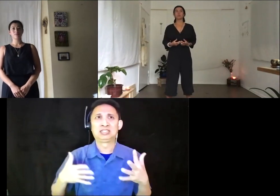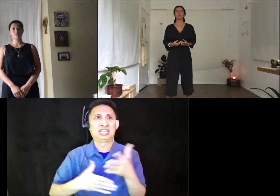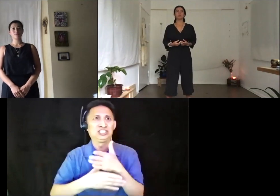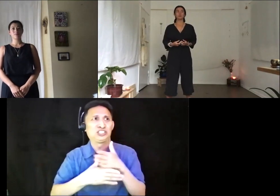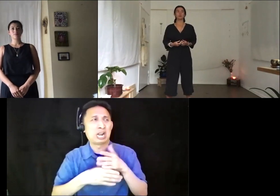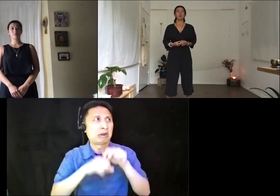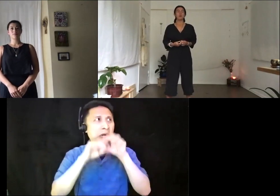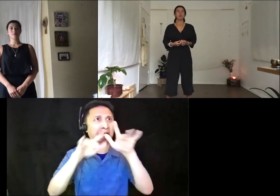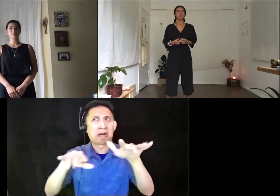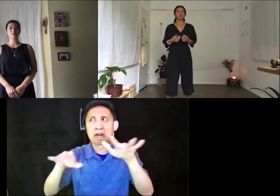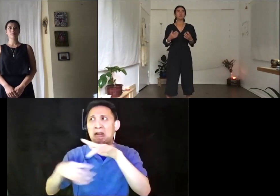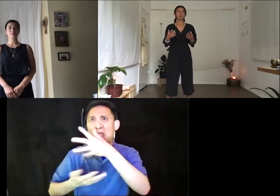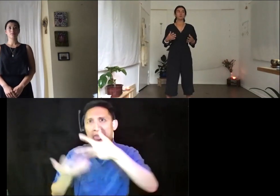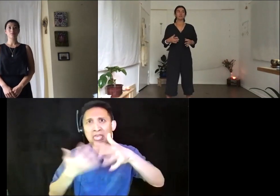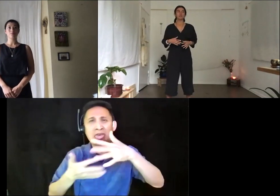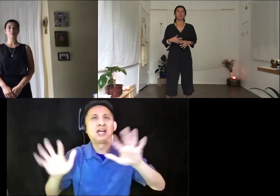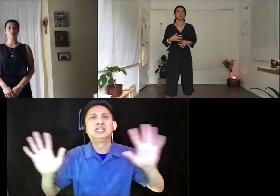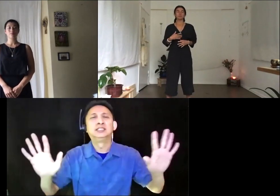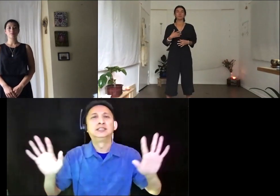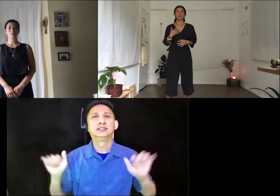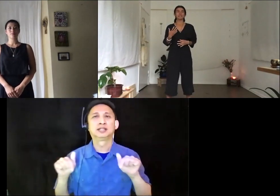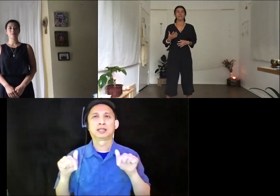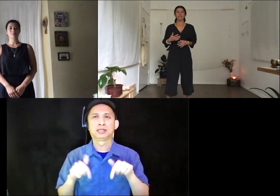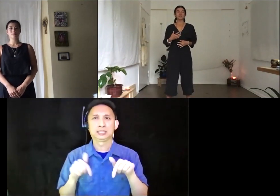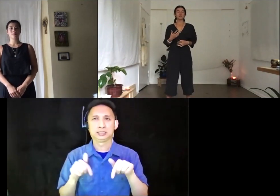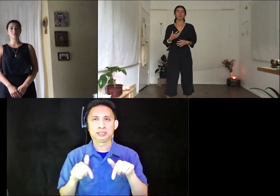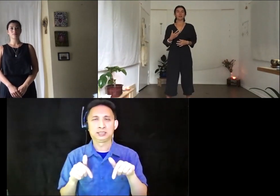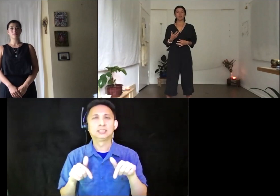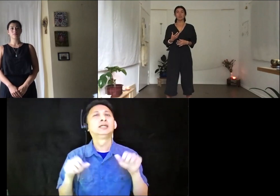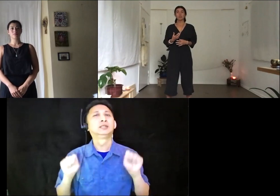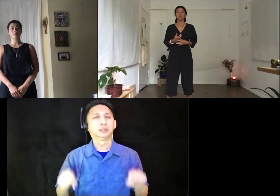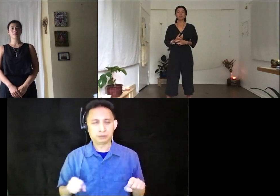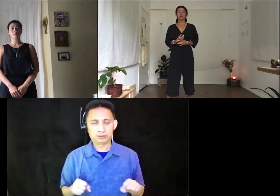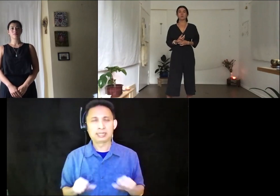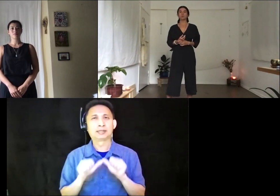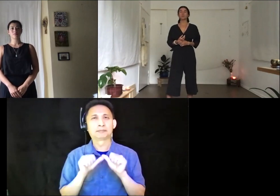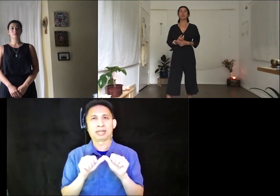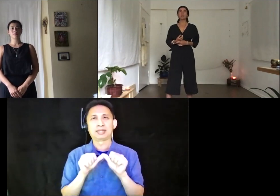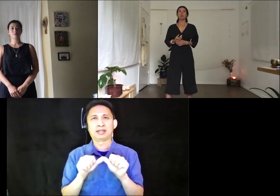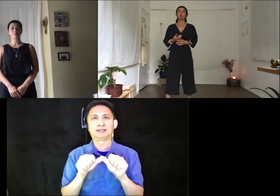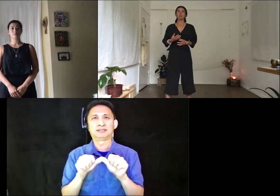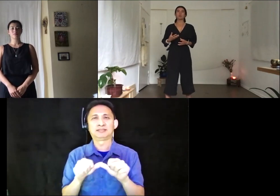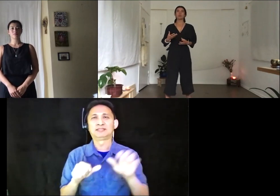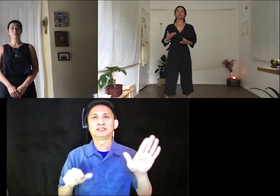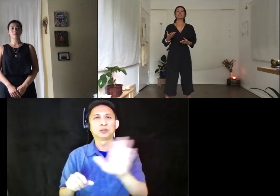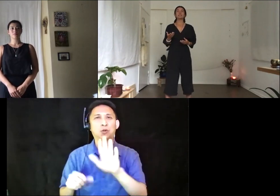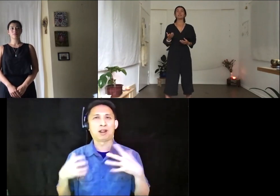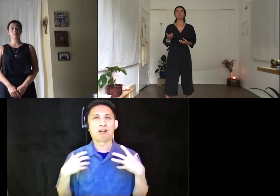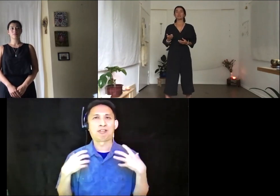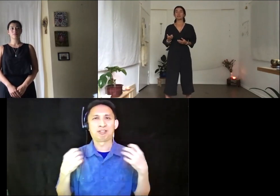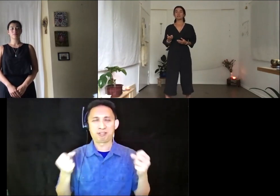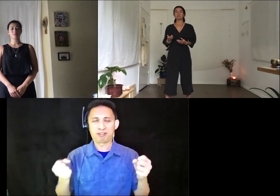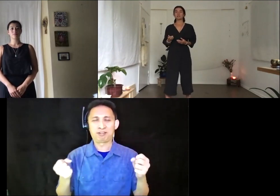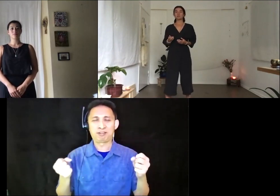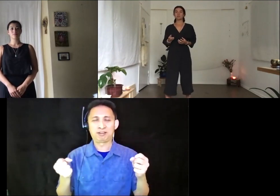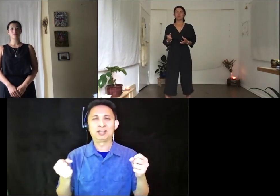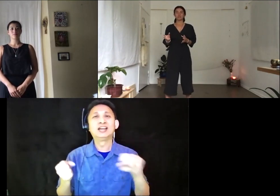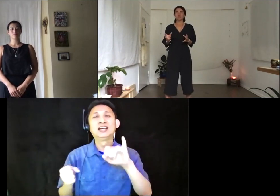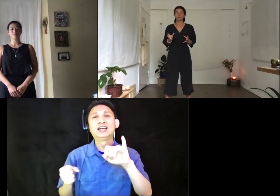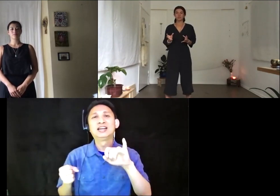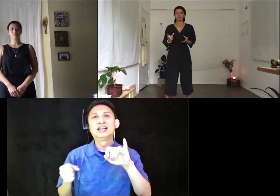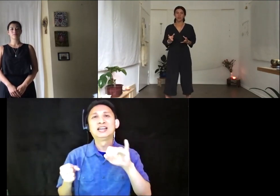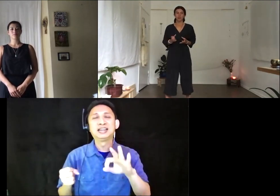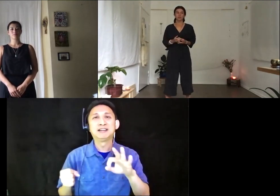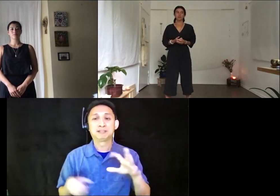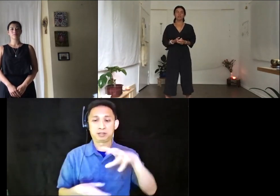other people, this is one way you can maintain your health. When you are cleaning your lungs, when you're in a